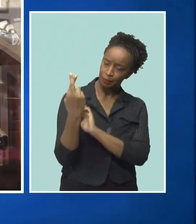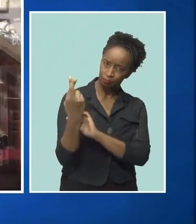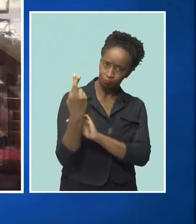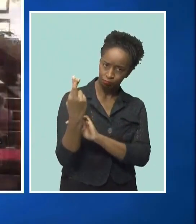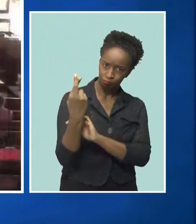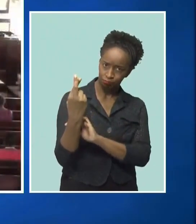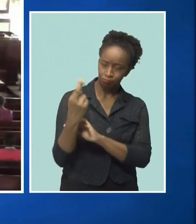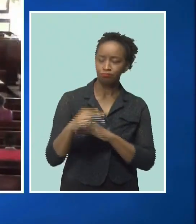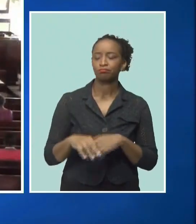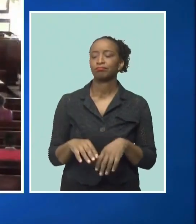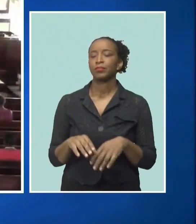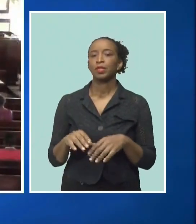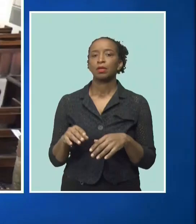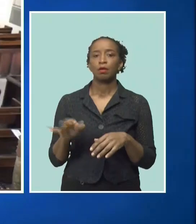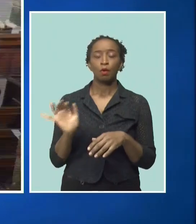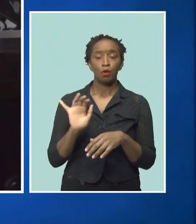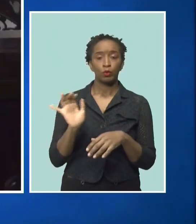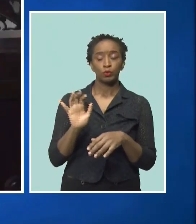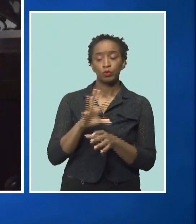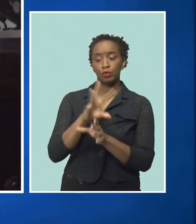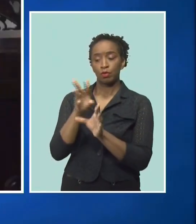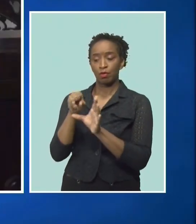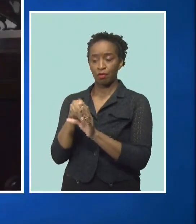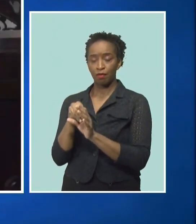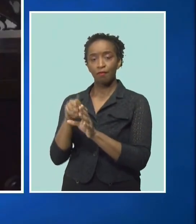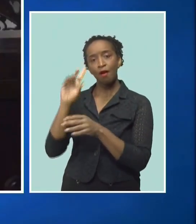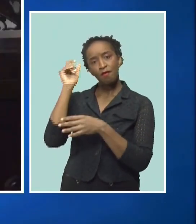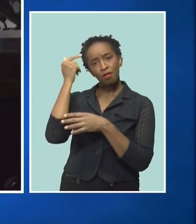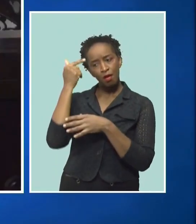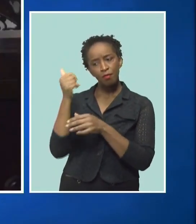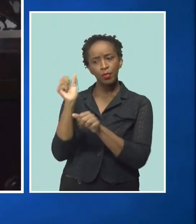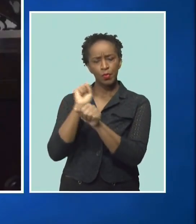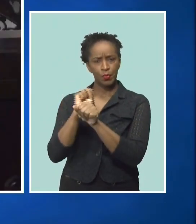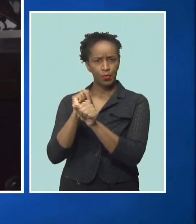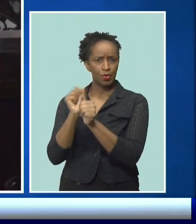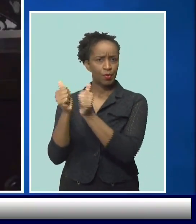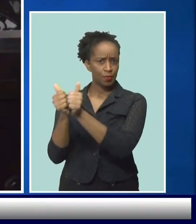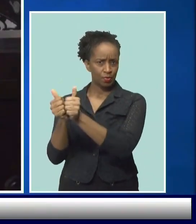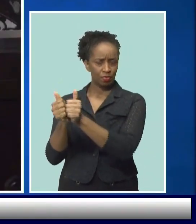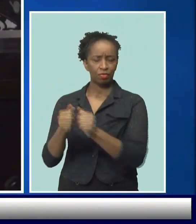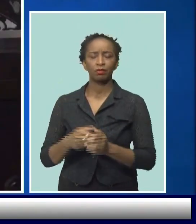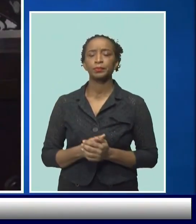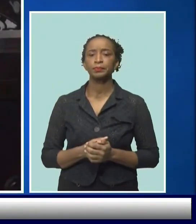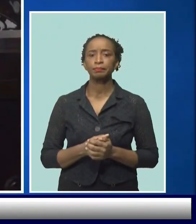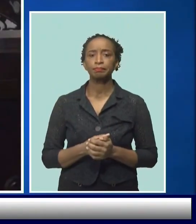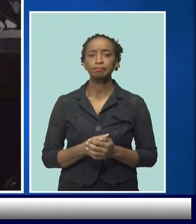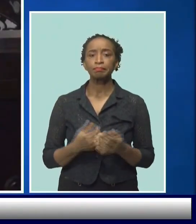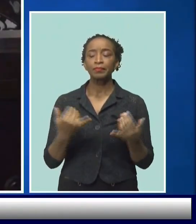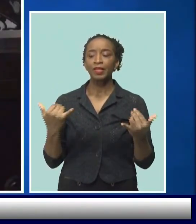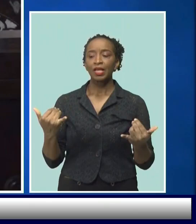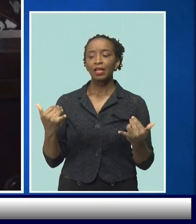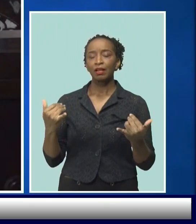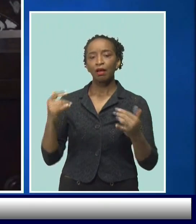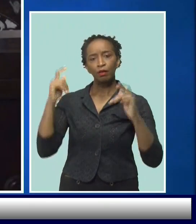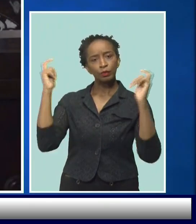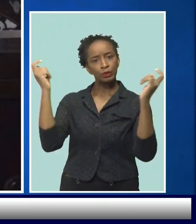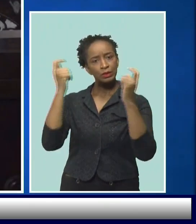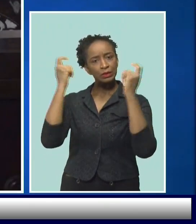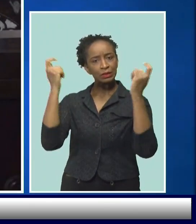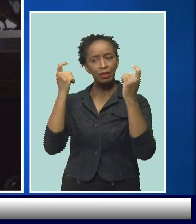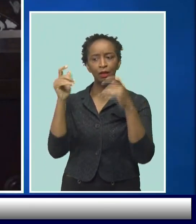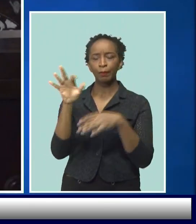chamber. And so today, as we prepare to celebrate 90 years of